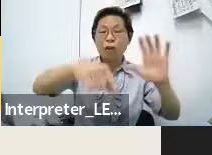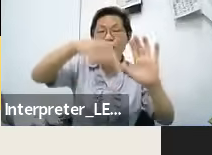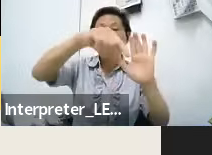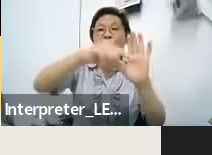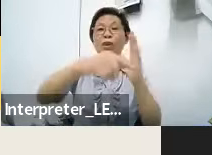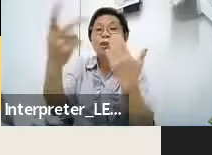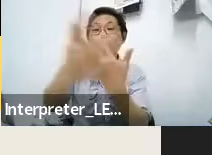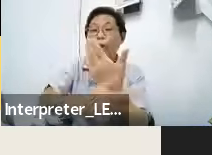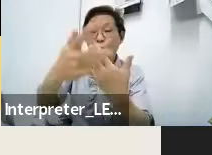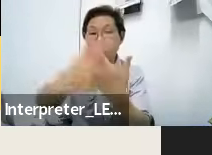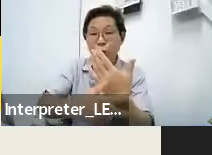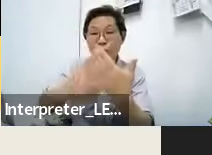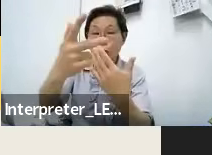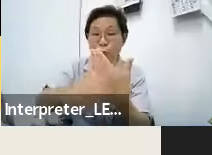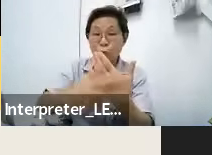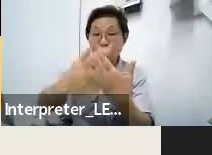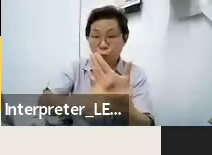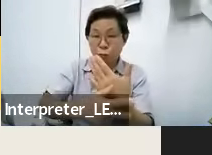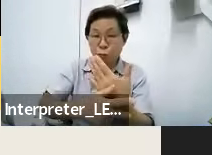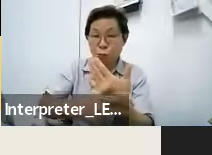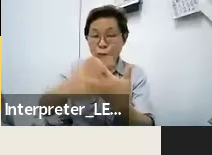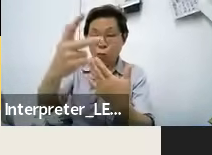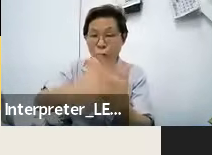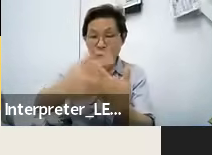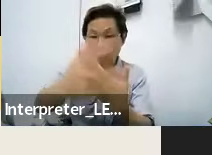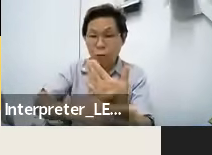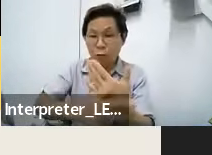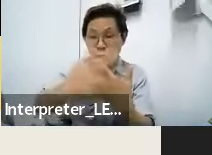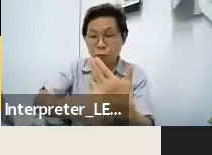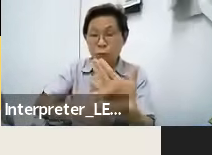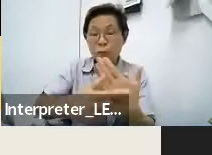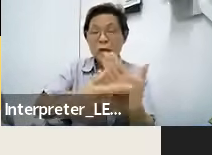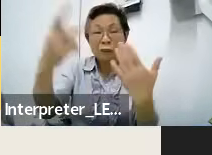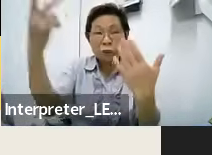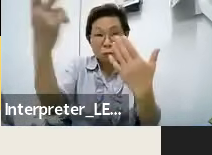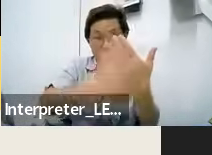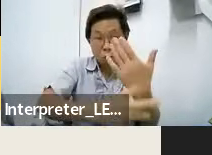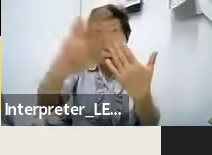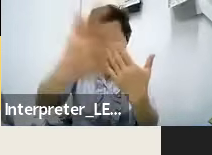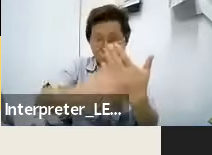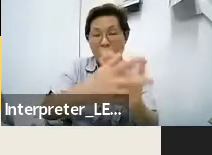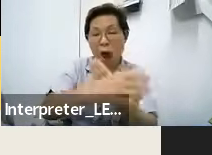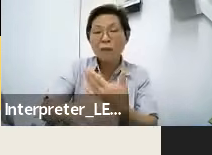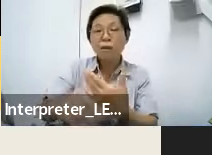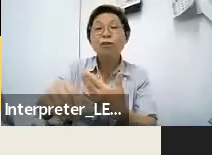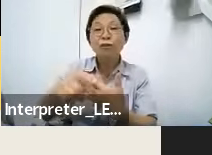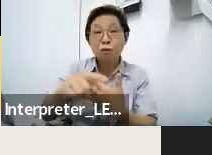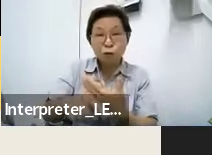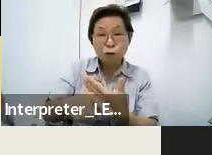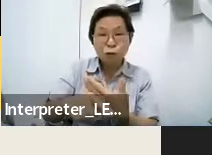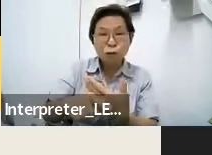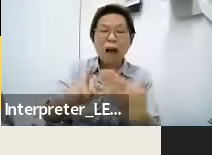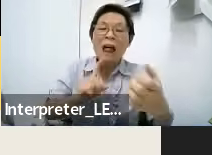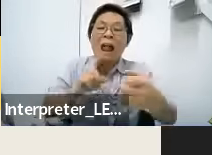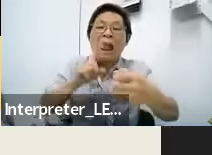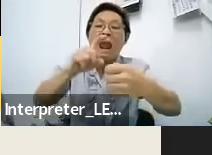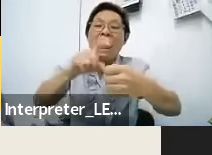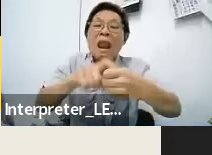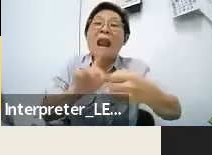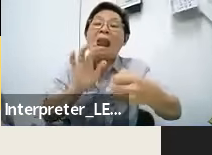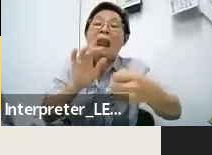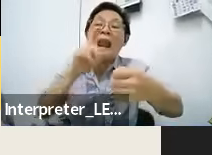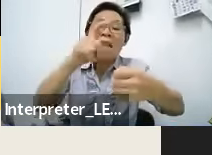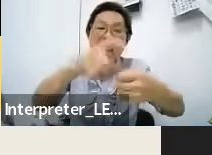can scan. And this will lead you to the link where you can actually